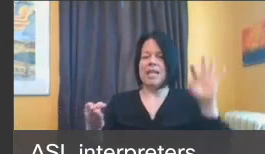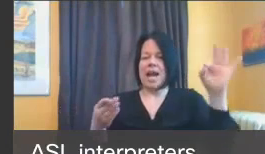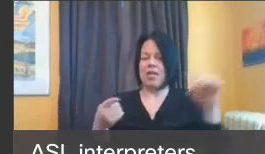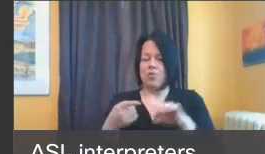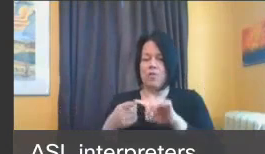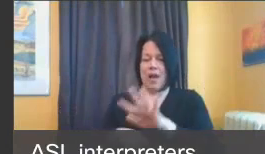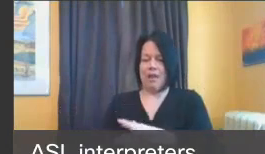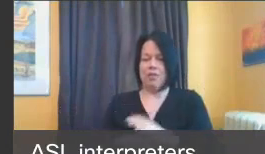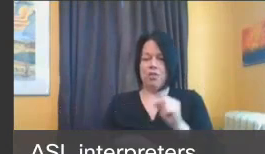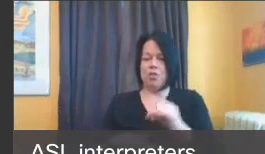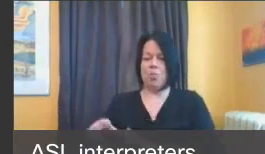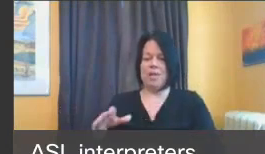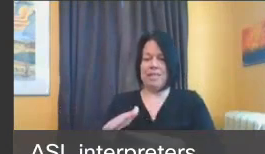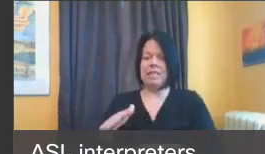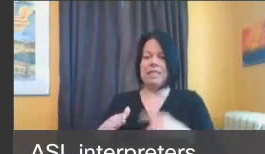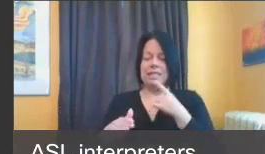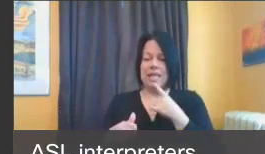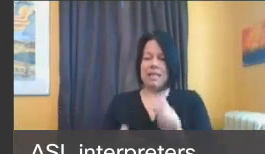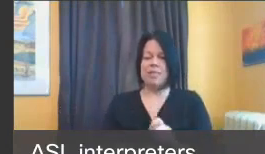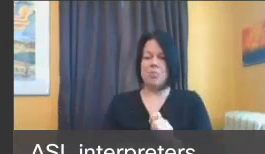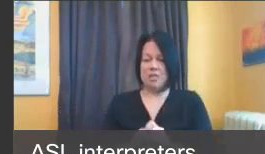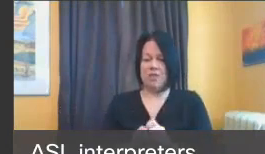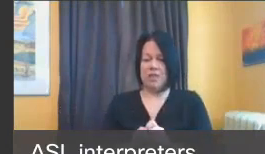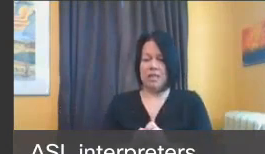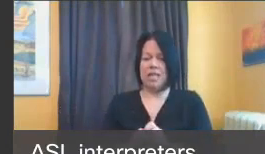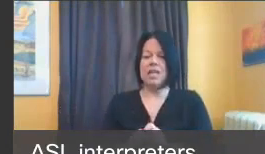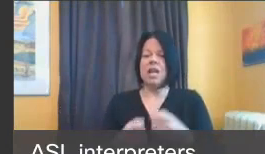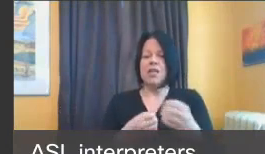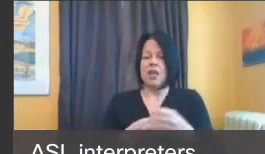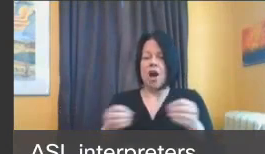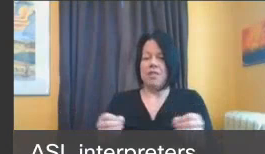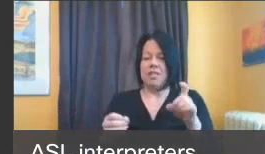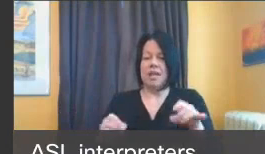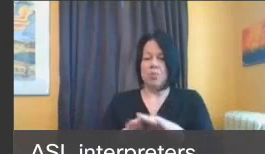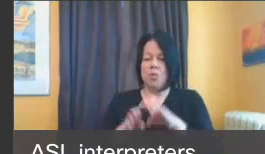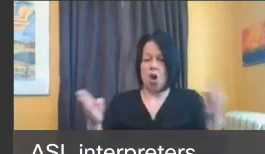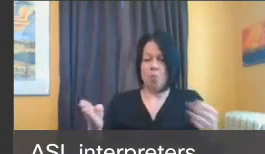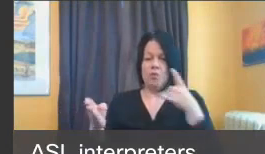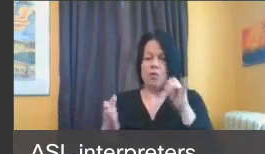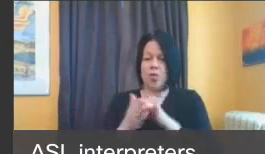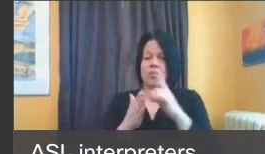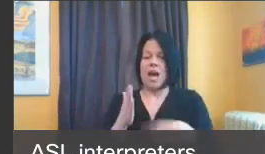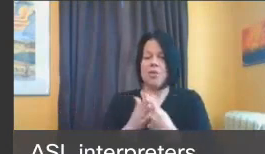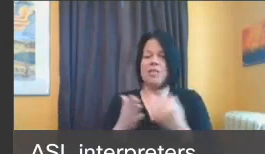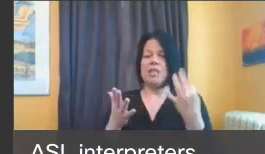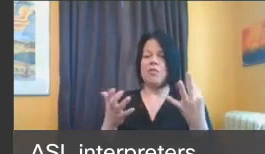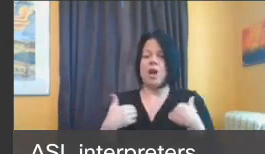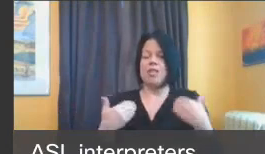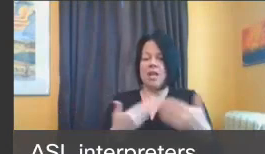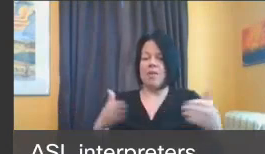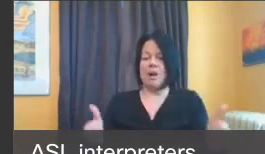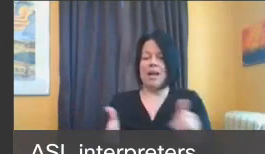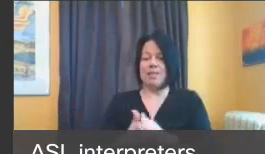So basically saying, and specifically, the branch offices have to be open for those hours if you want to have a drop box at that